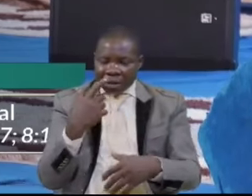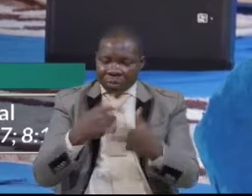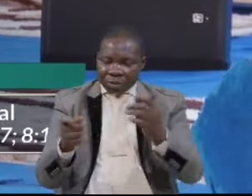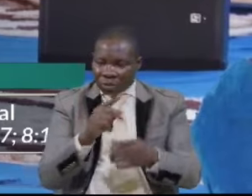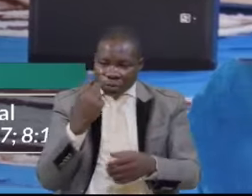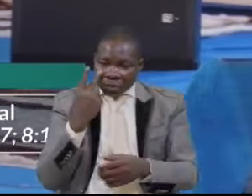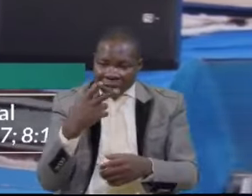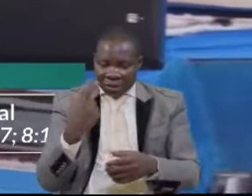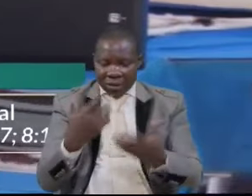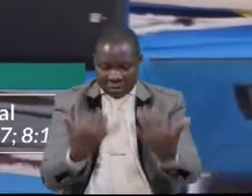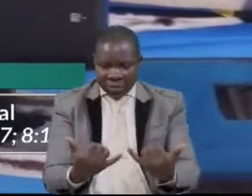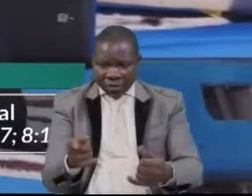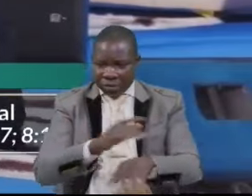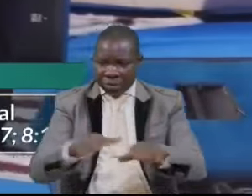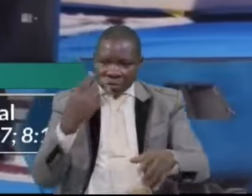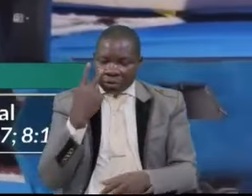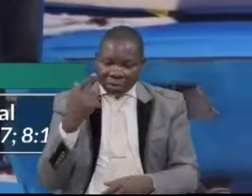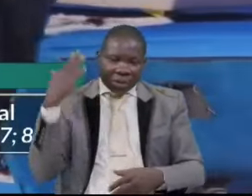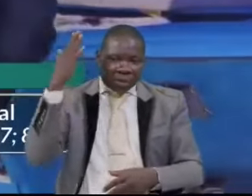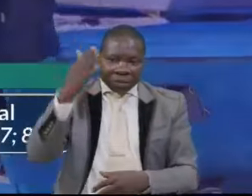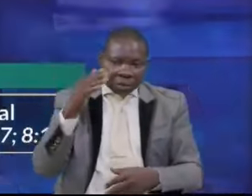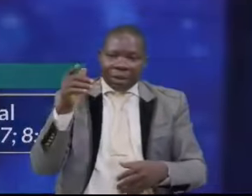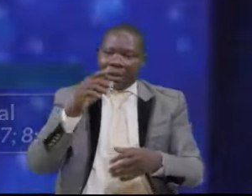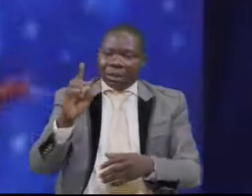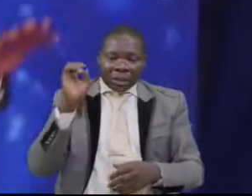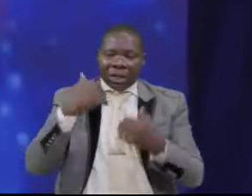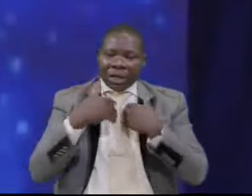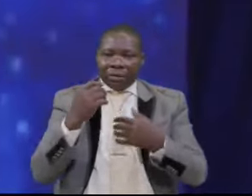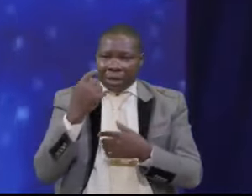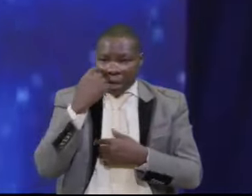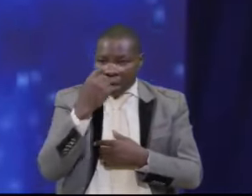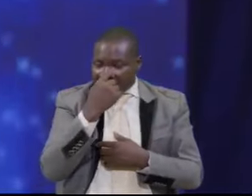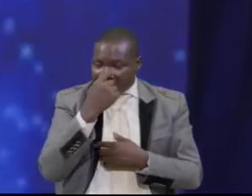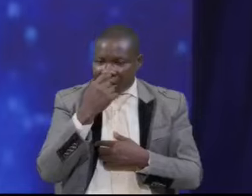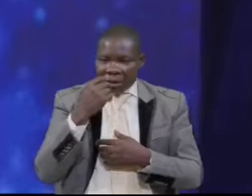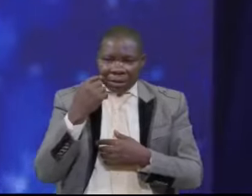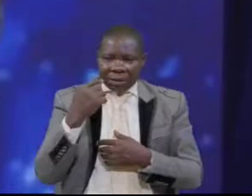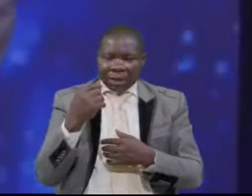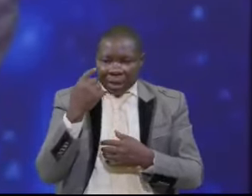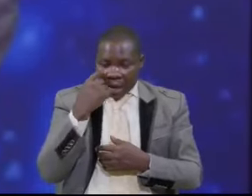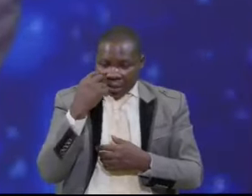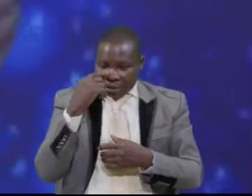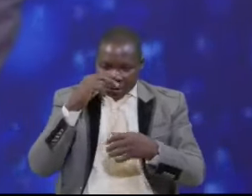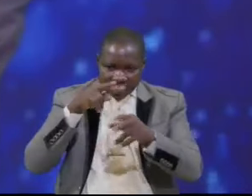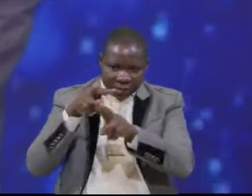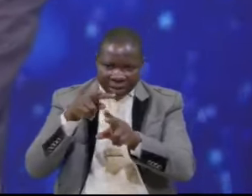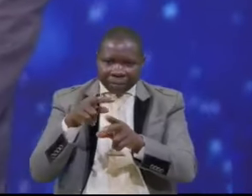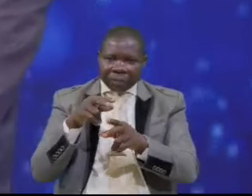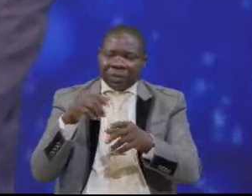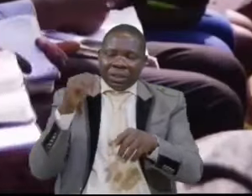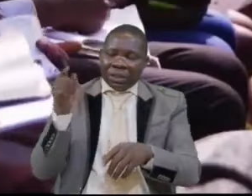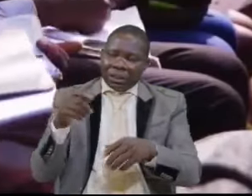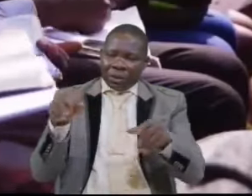He had number one eyesight. Number two, he had insight. He could see the son of